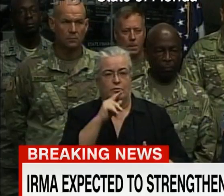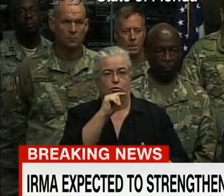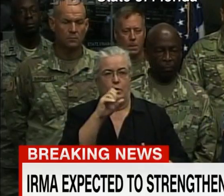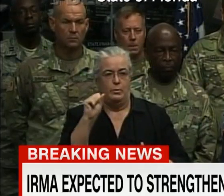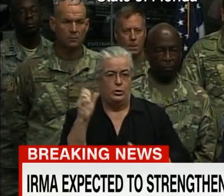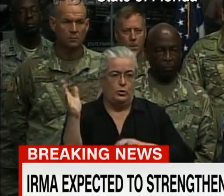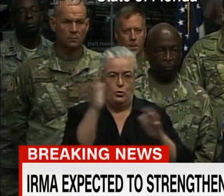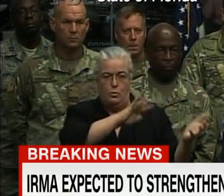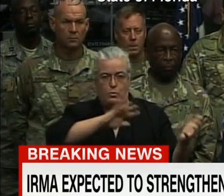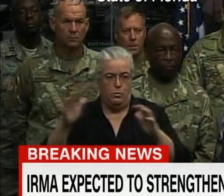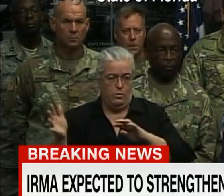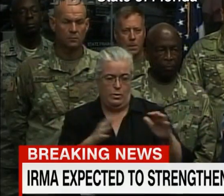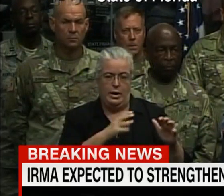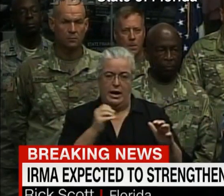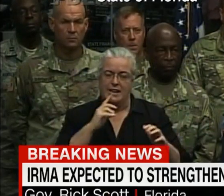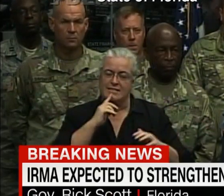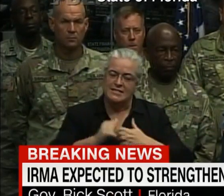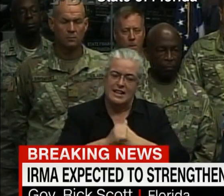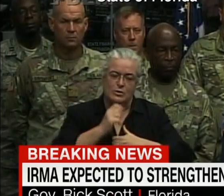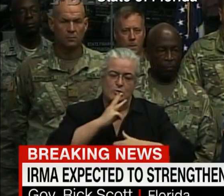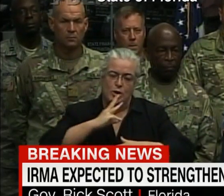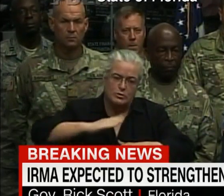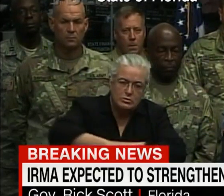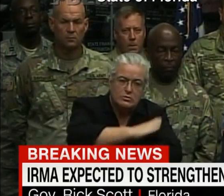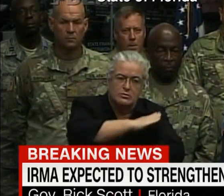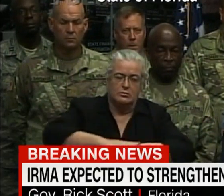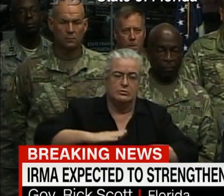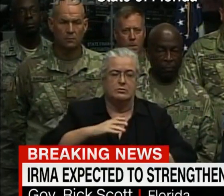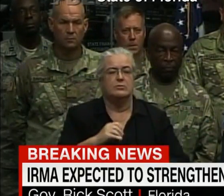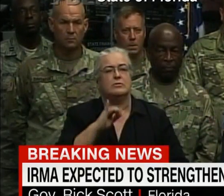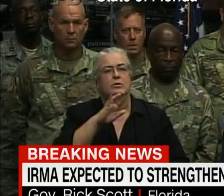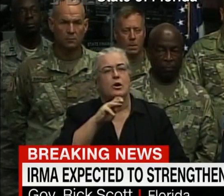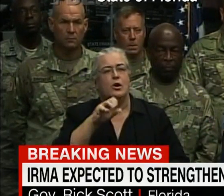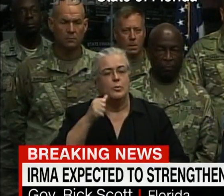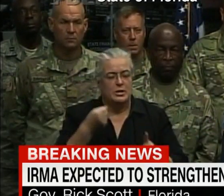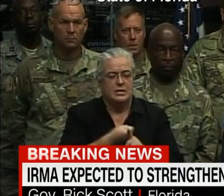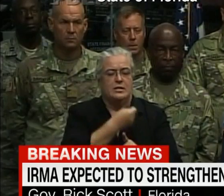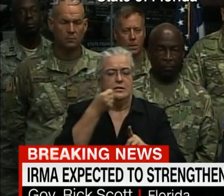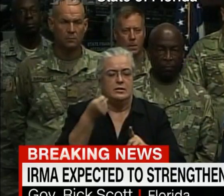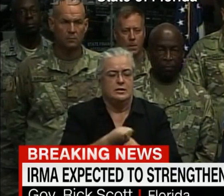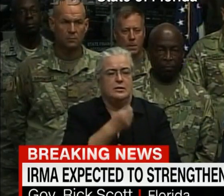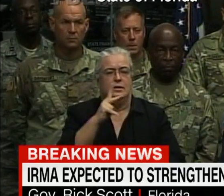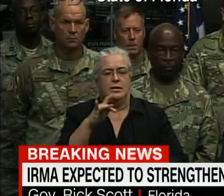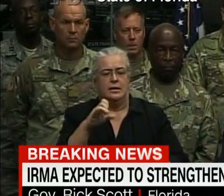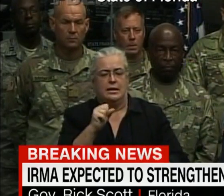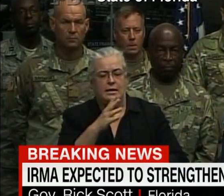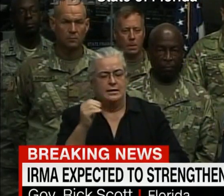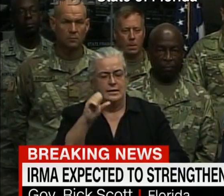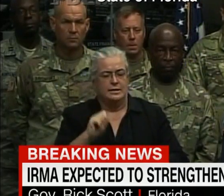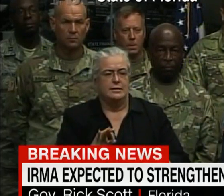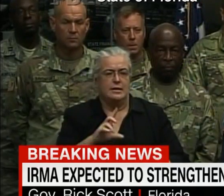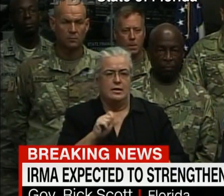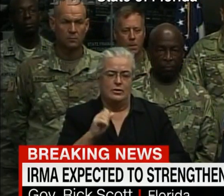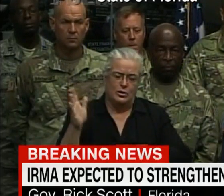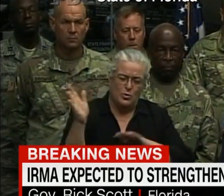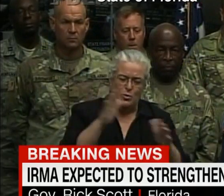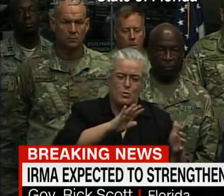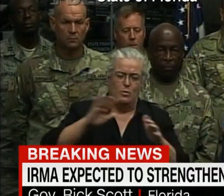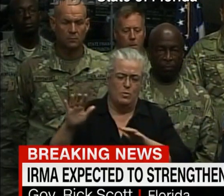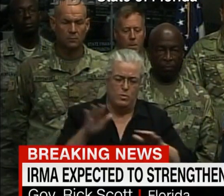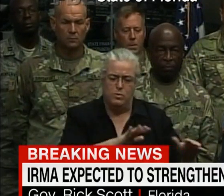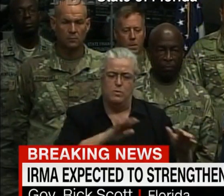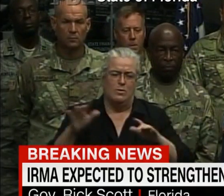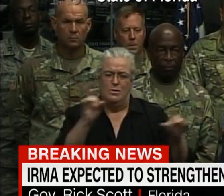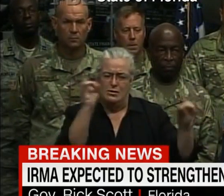force winds and dangerous seas. Hurricane Irma is battering South Florida and the Florida Keys with dangerous winds and continues to remain